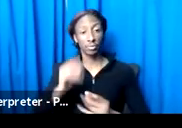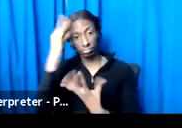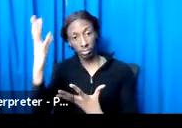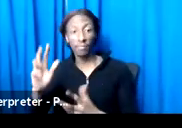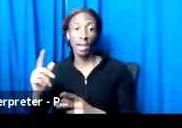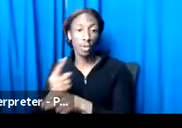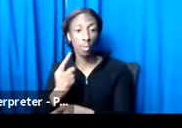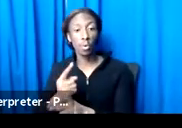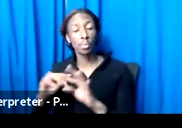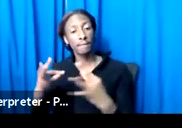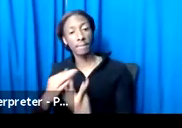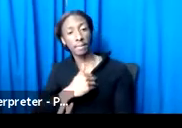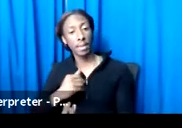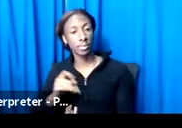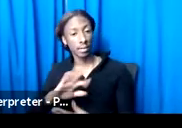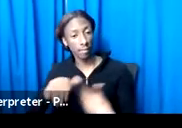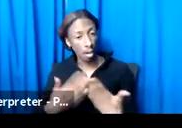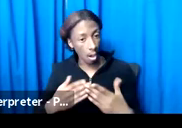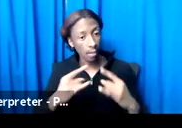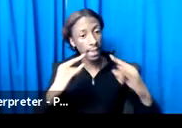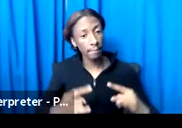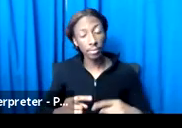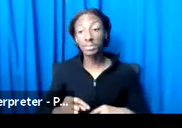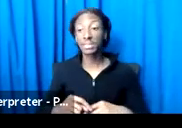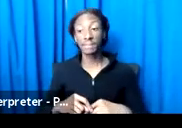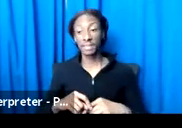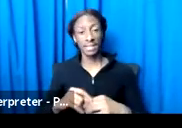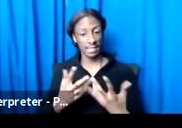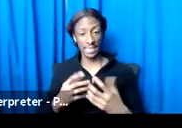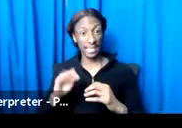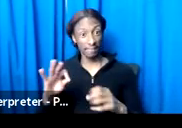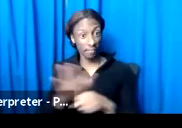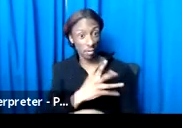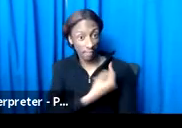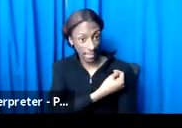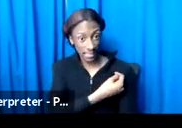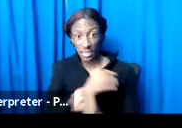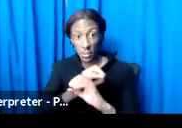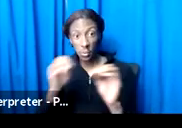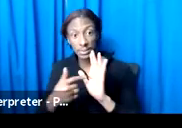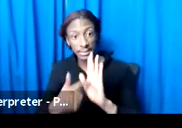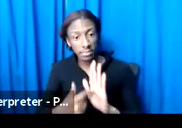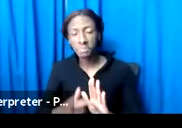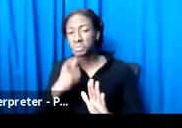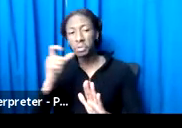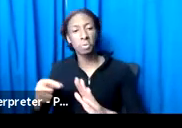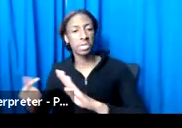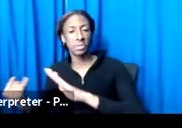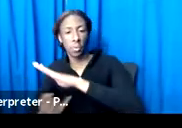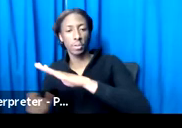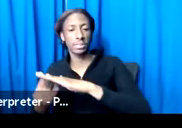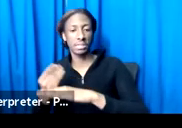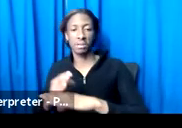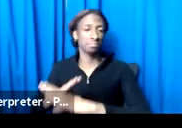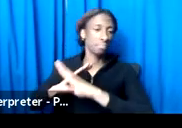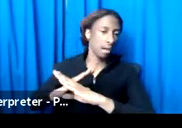campers. People who are fully vaccinated with no COVID-19-like symptoms do not need to quarantine or be restricted from camp following